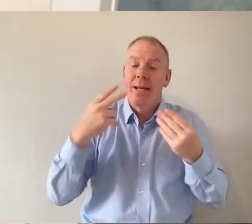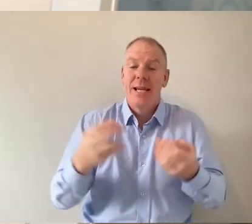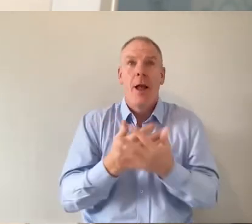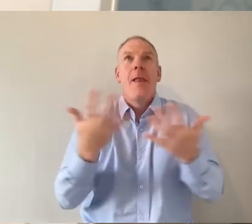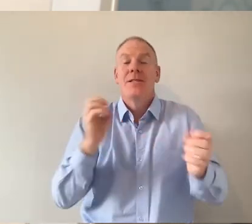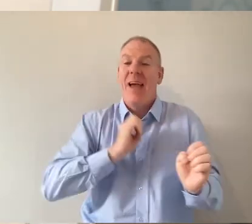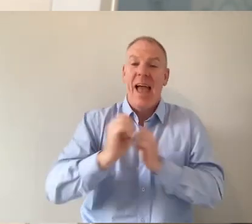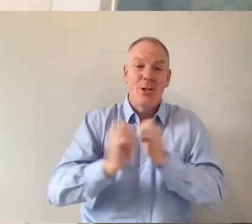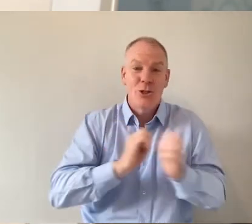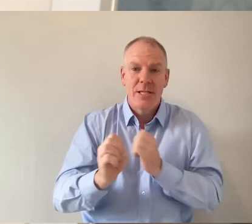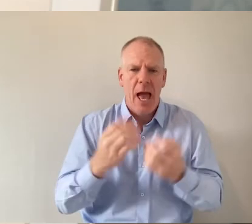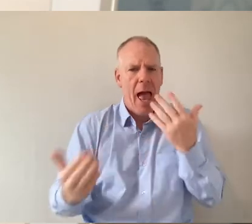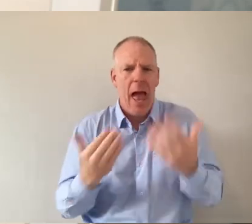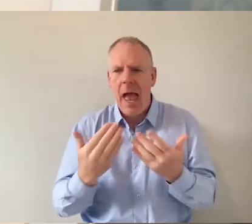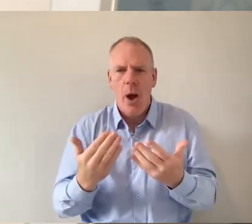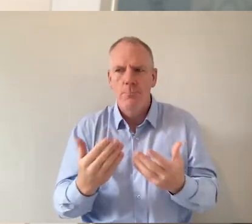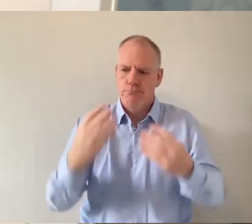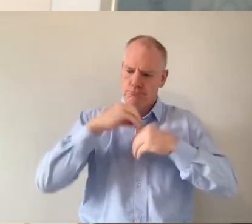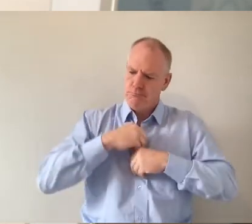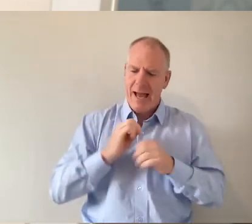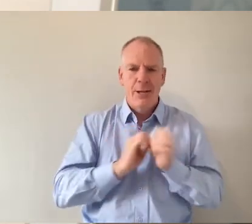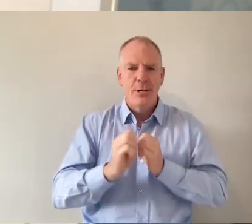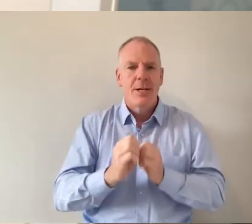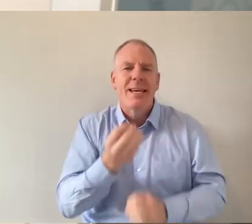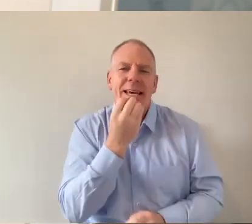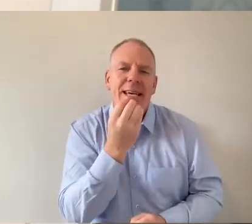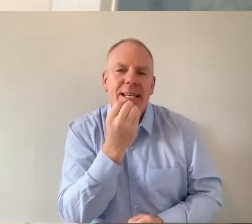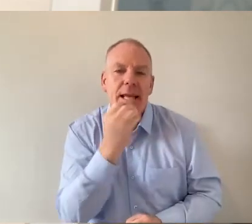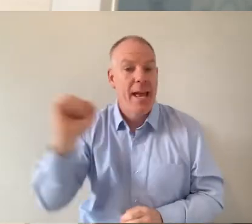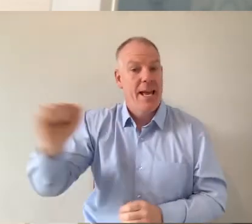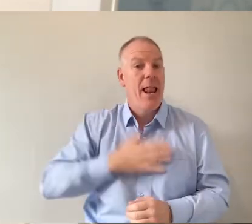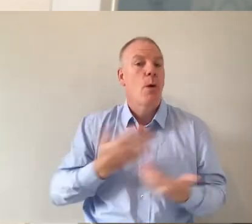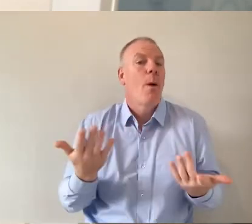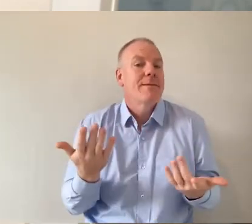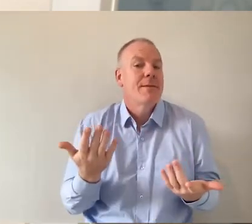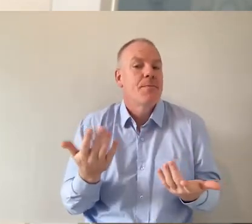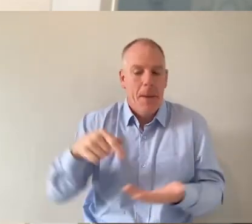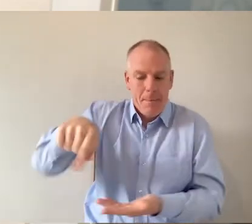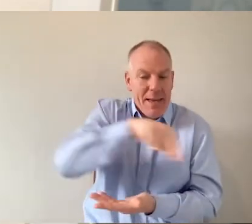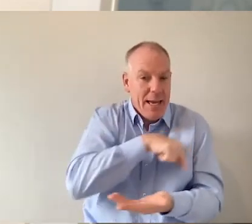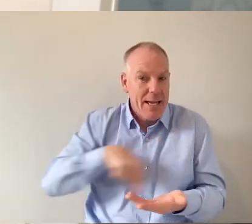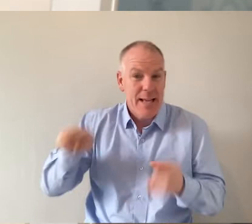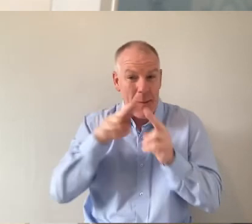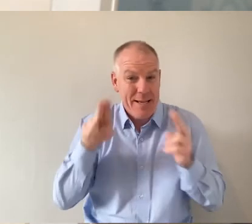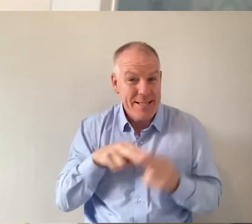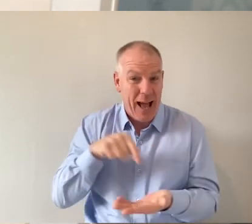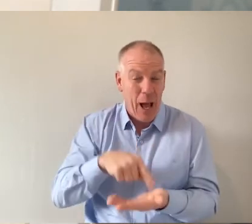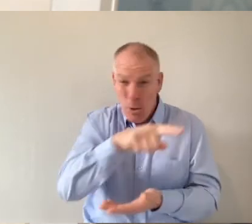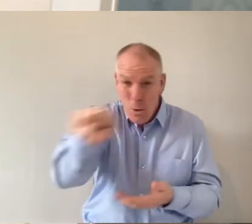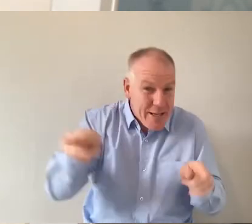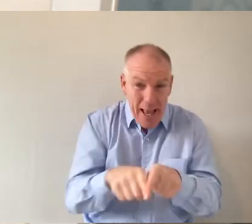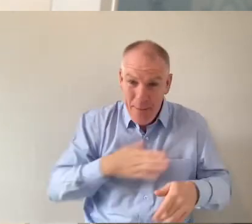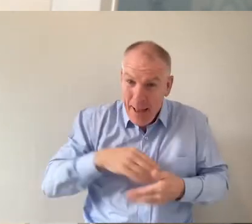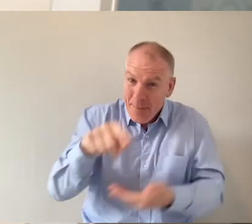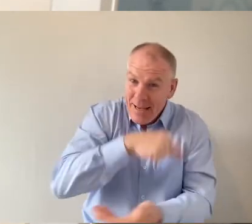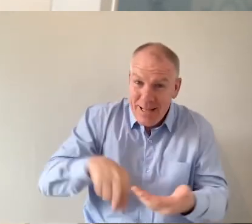energy. And how do we get energy? We eat food. And what sort of food does he like? He likes pizza. I know loads of you guys like